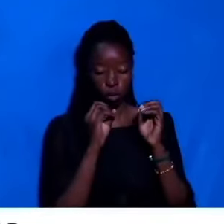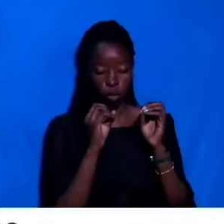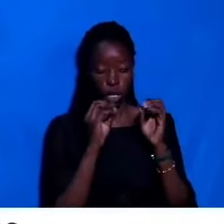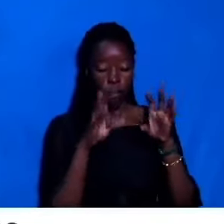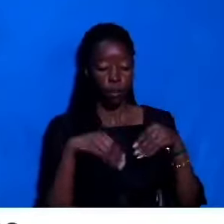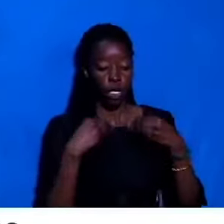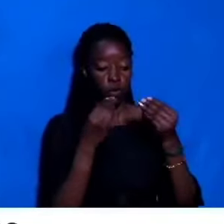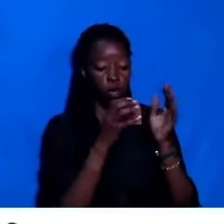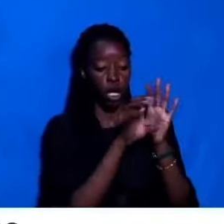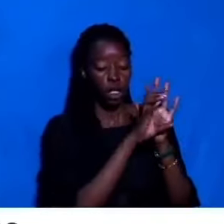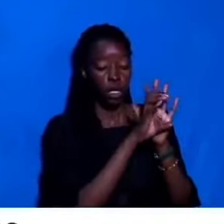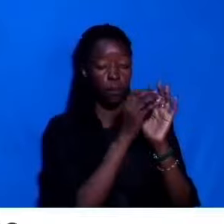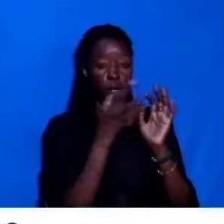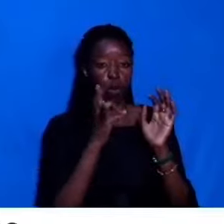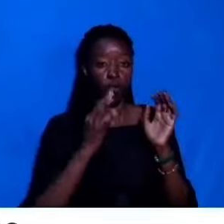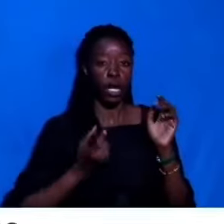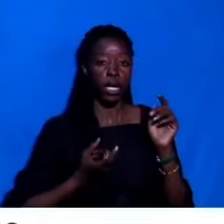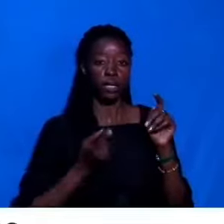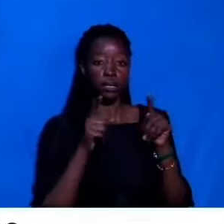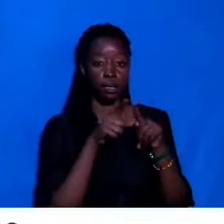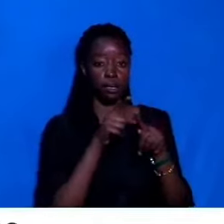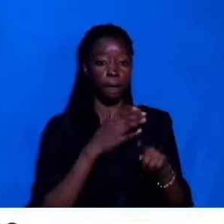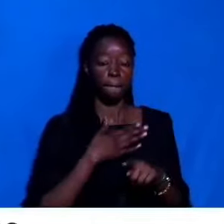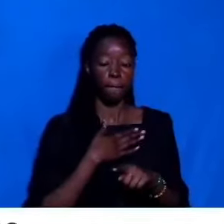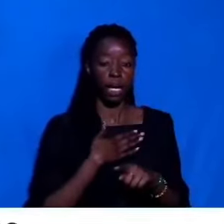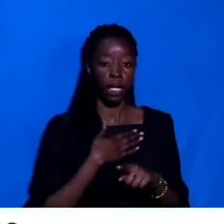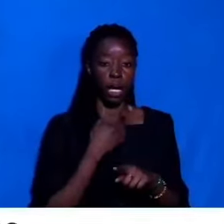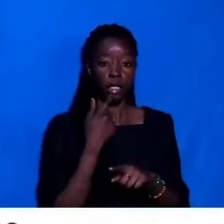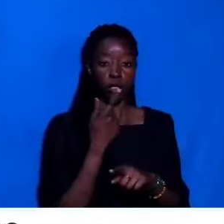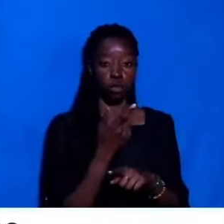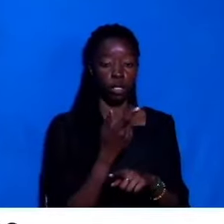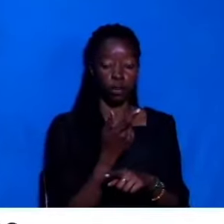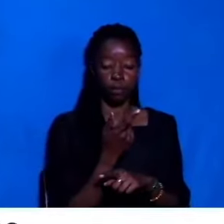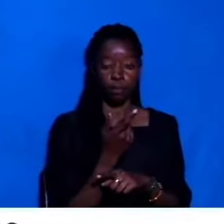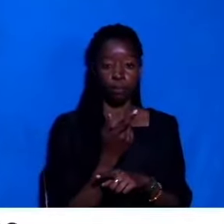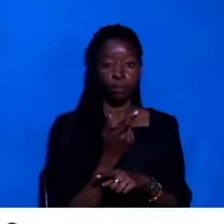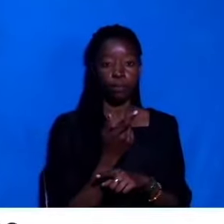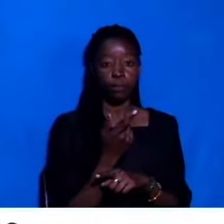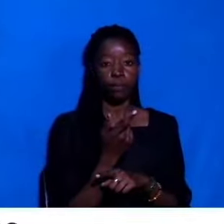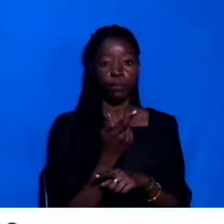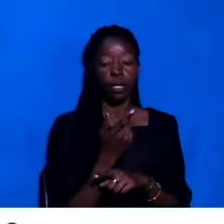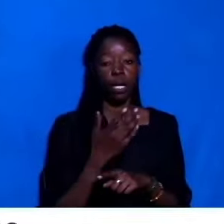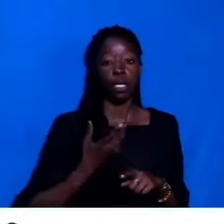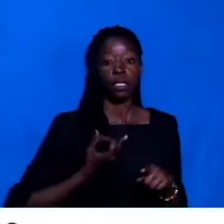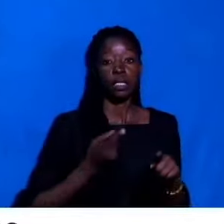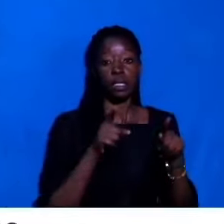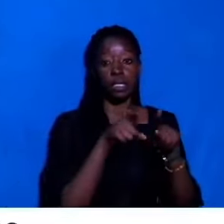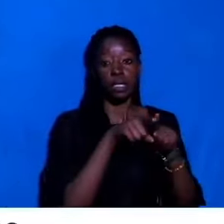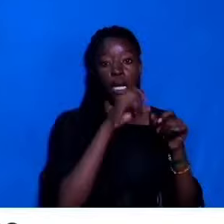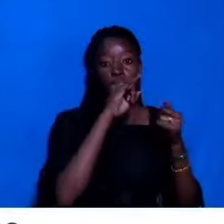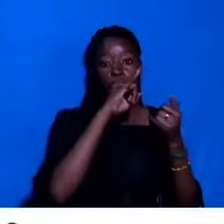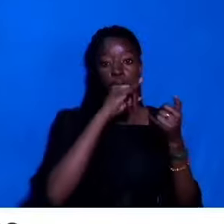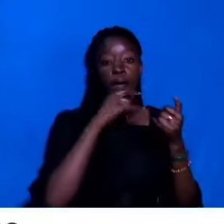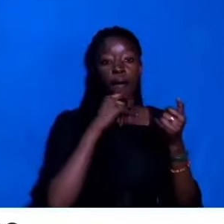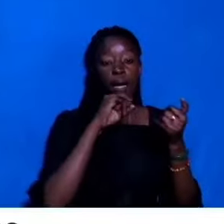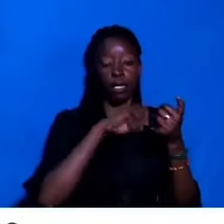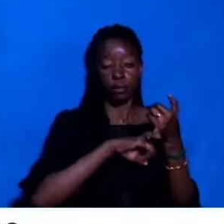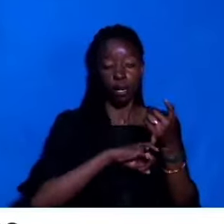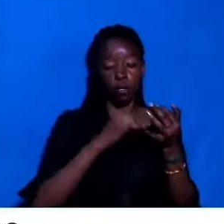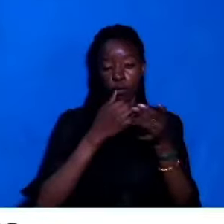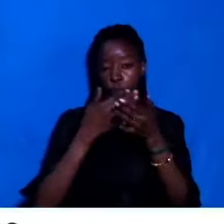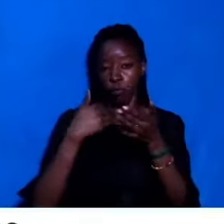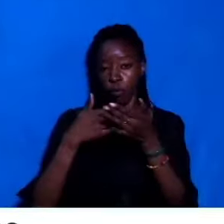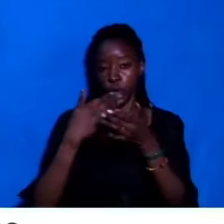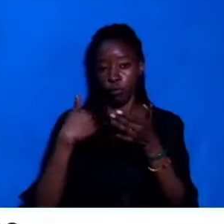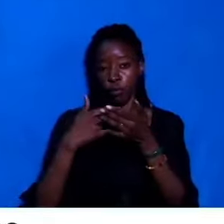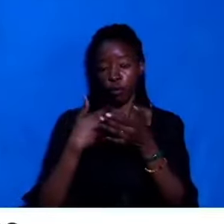my sister. I had told her that once in a while I will use her example. My sister and her husband, a couple of years ago, they